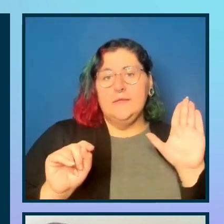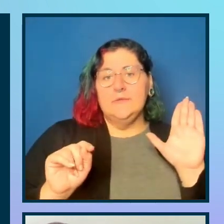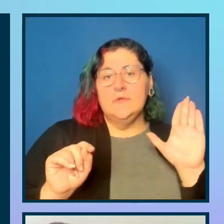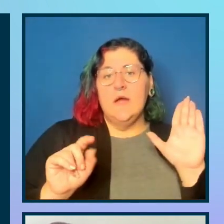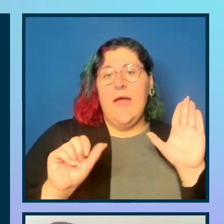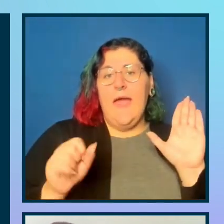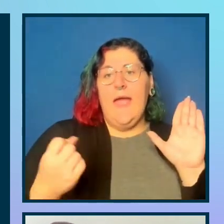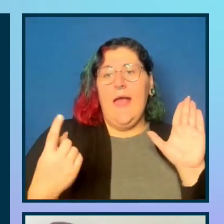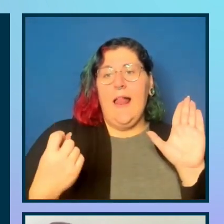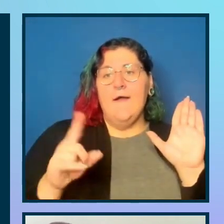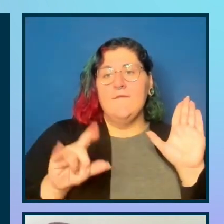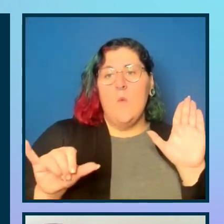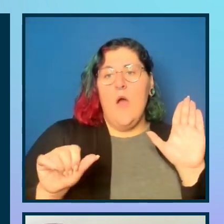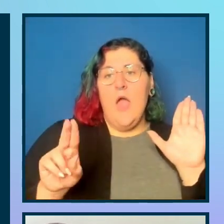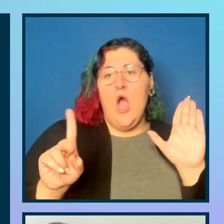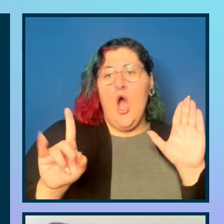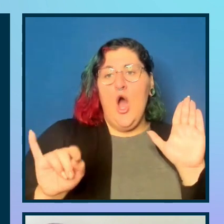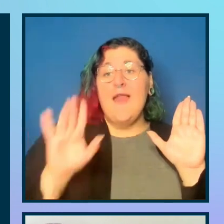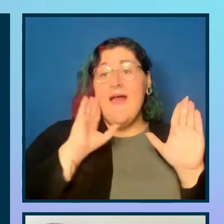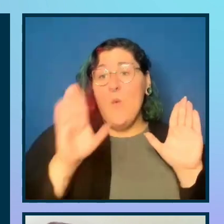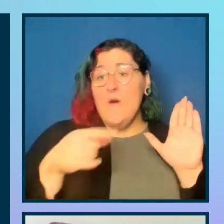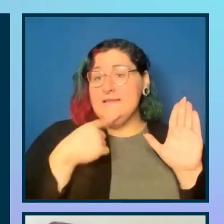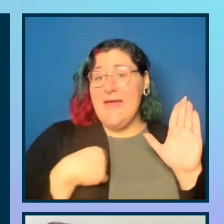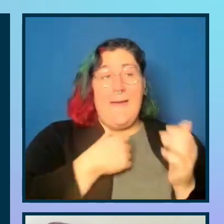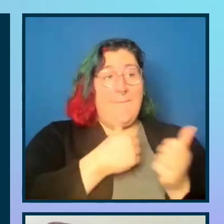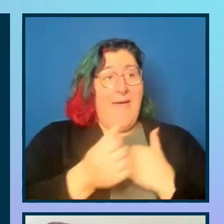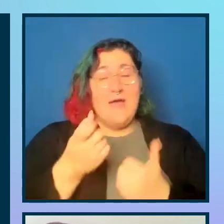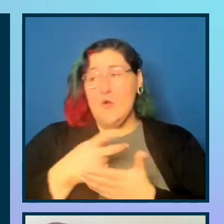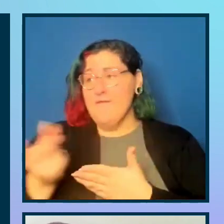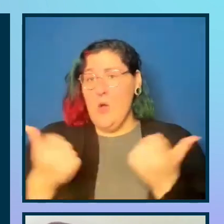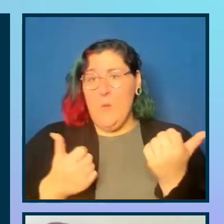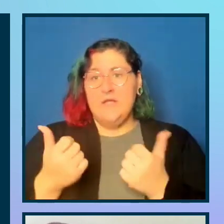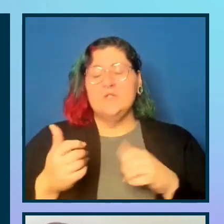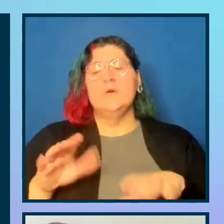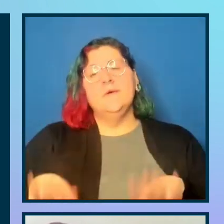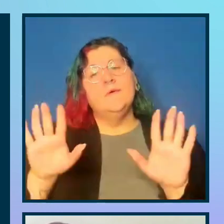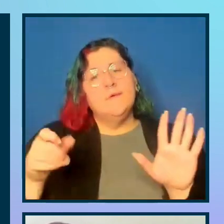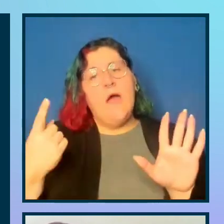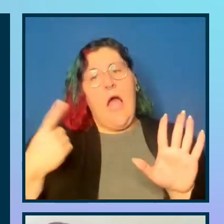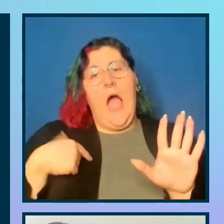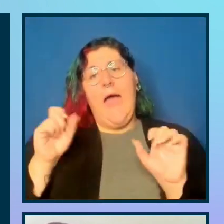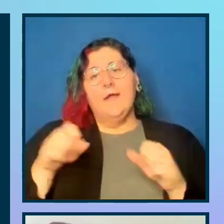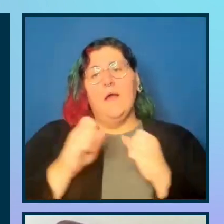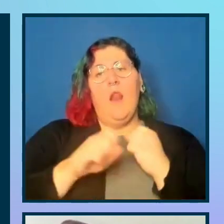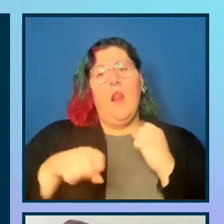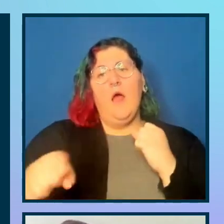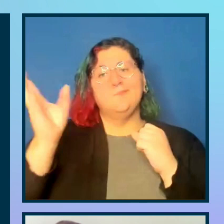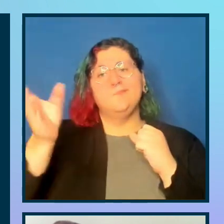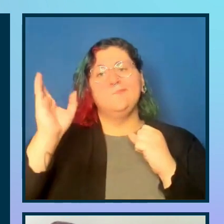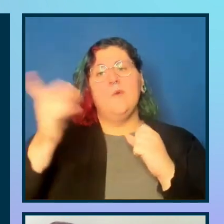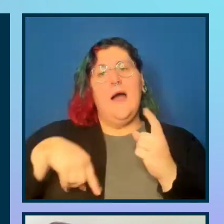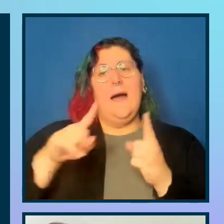or fails. Now, I can go on and show you all the accessibility linting that we found throughout this tool, but I think a lot of other